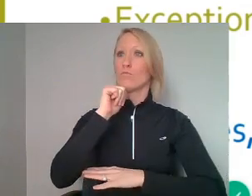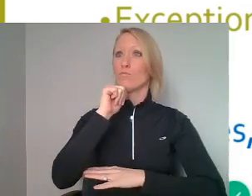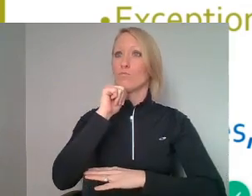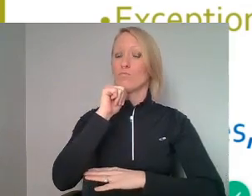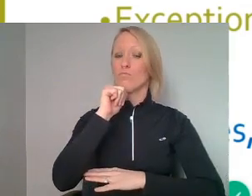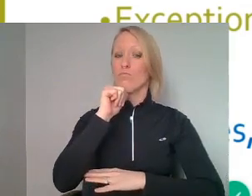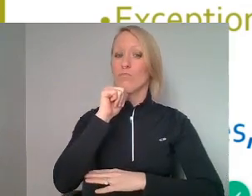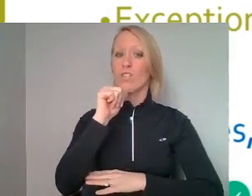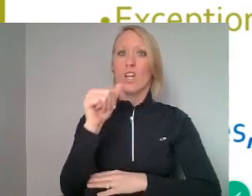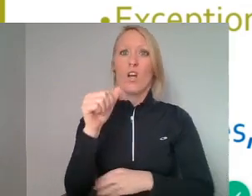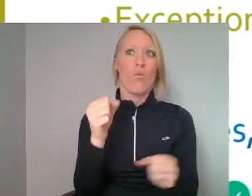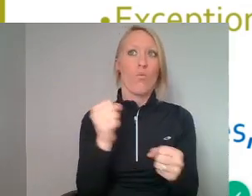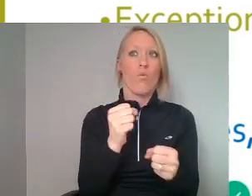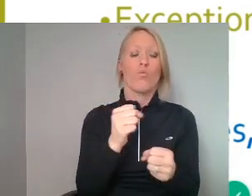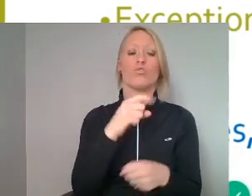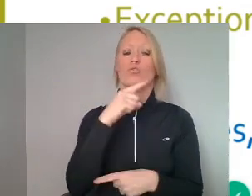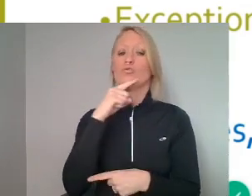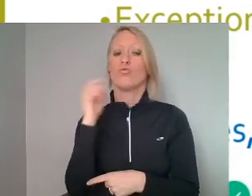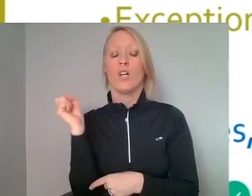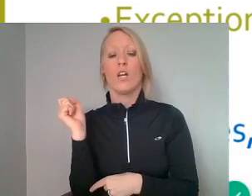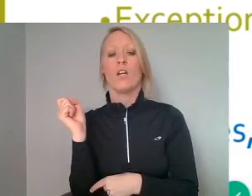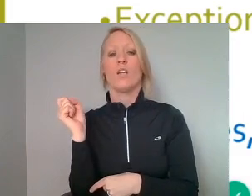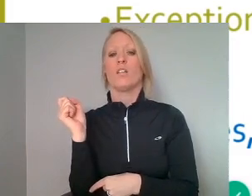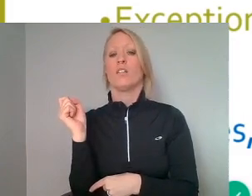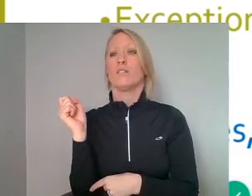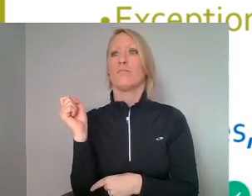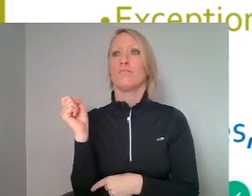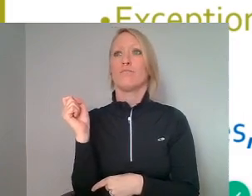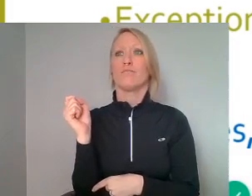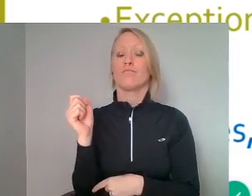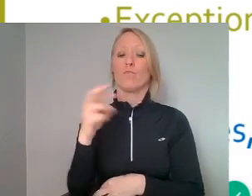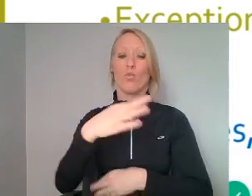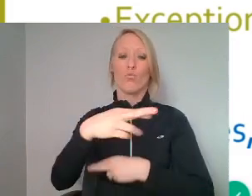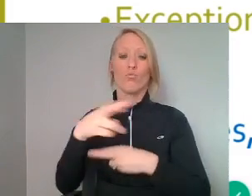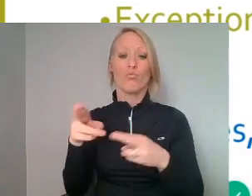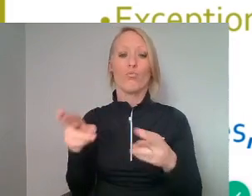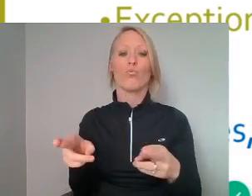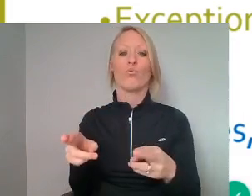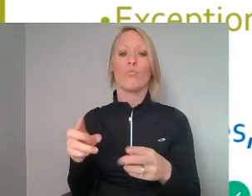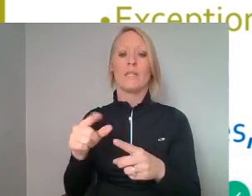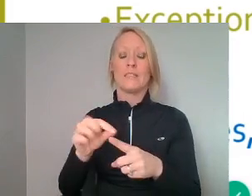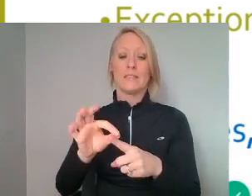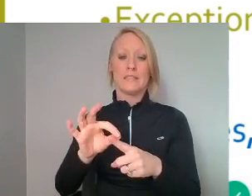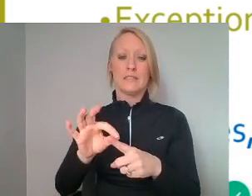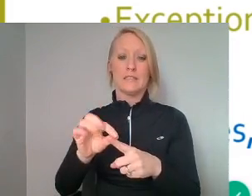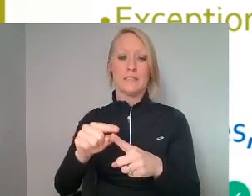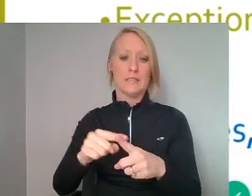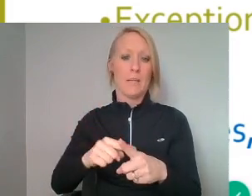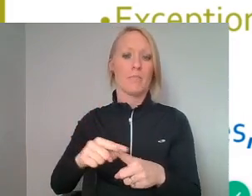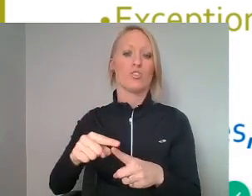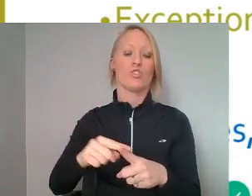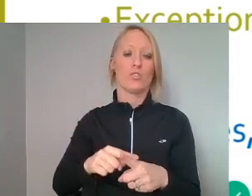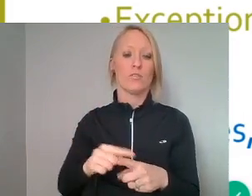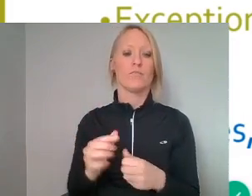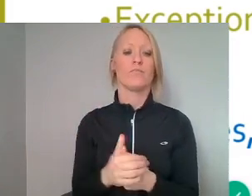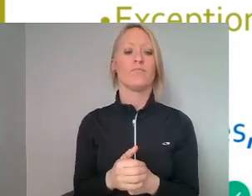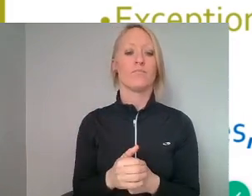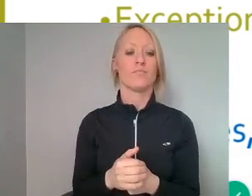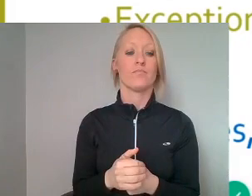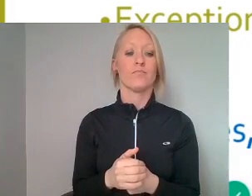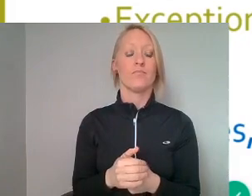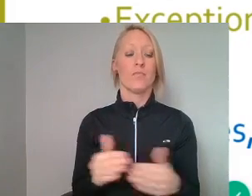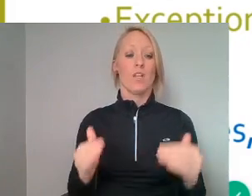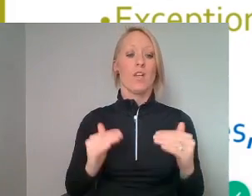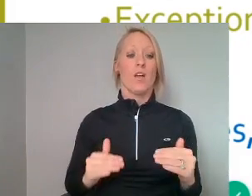pantry. Or think about it, potatoes and onions grow under like the ground. So they're used to it being very, very dark. So the kind